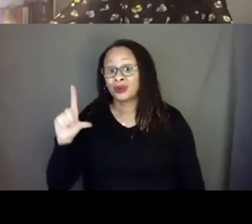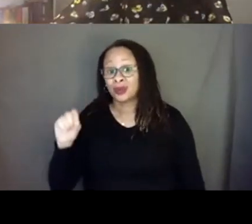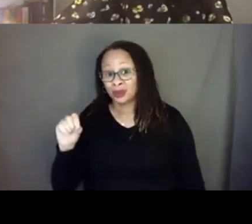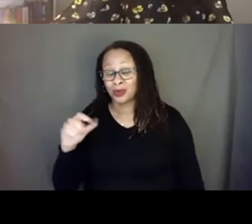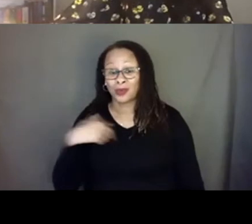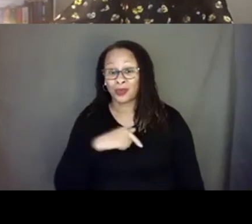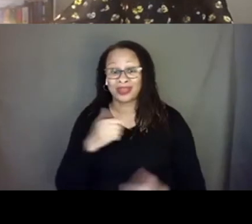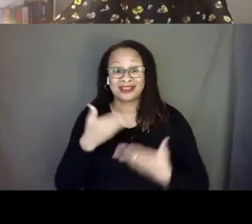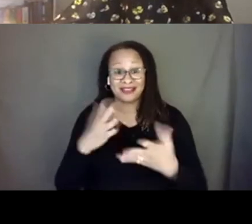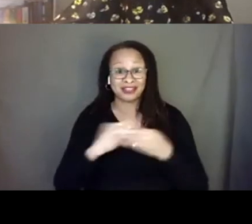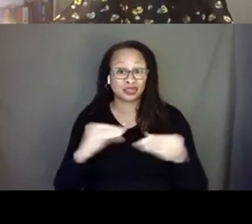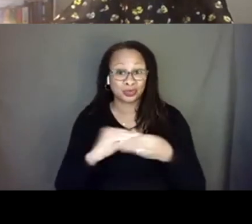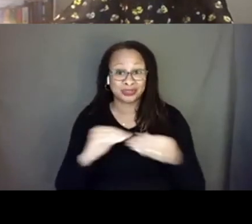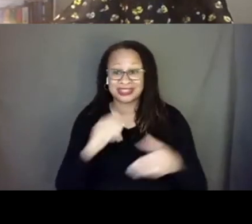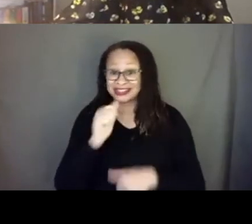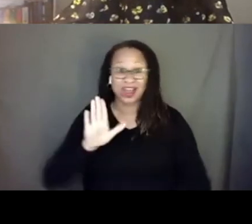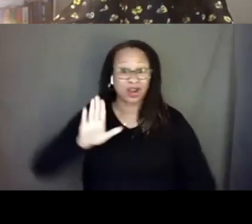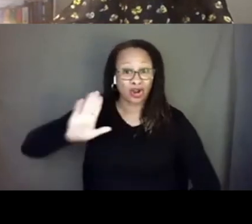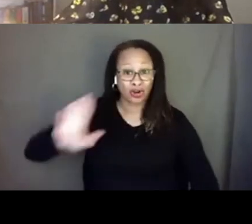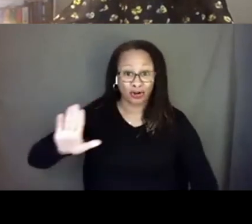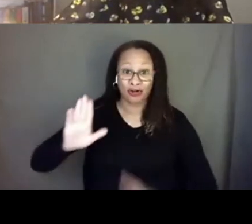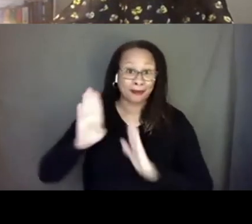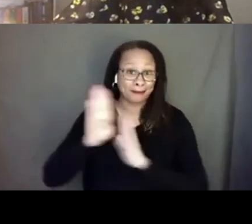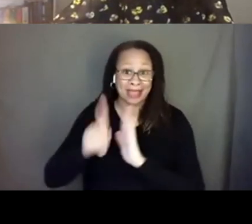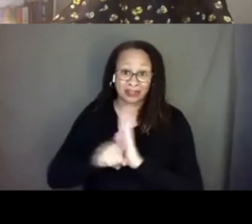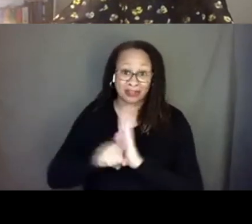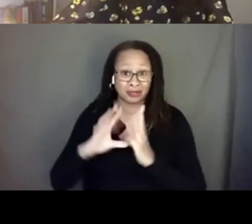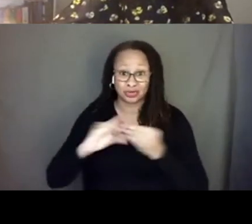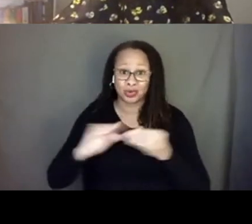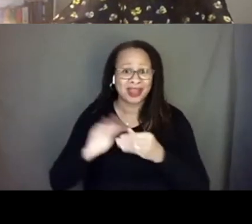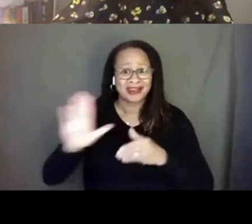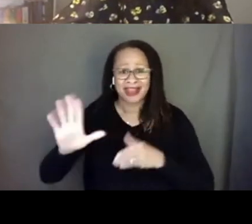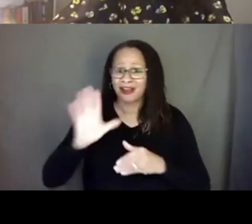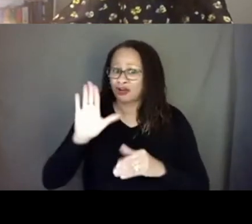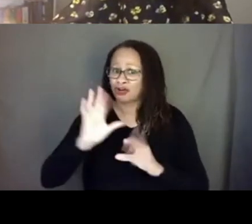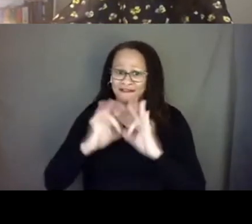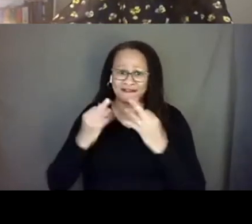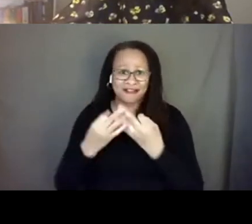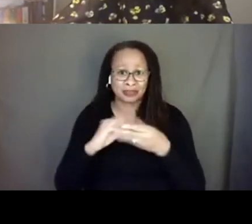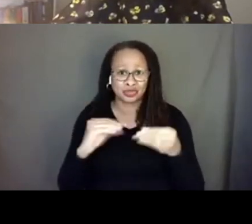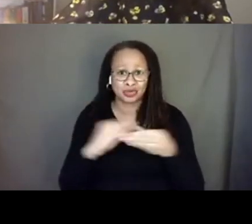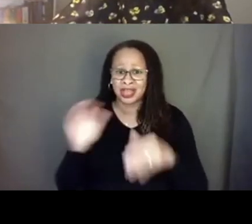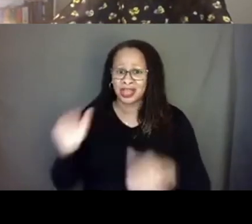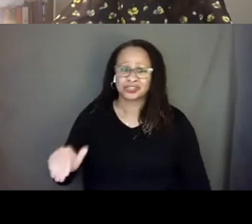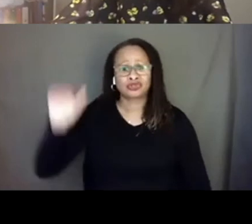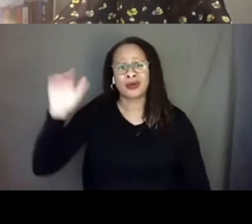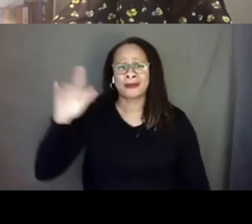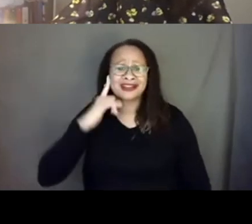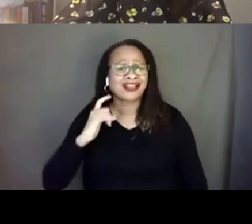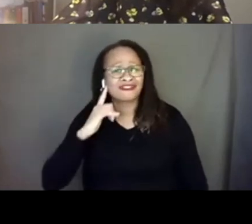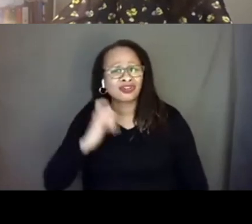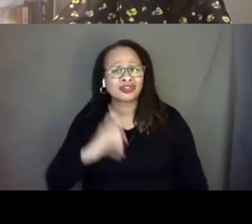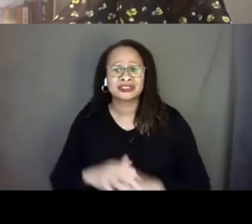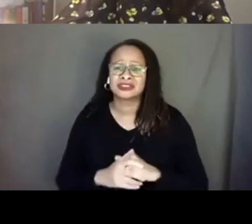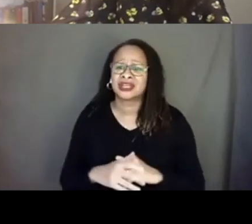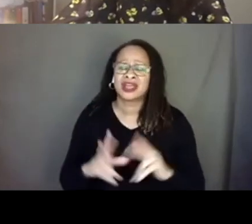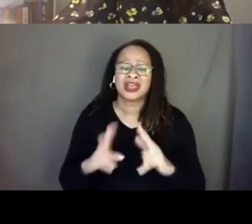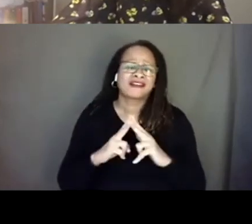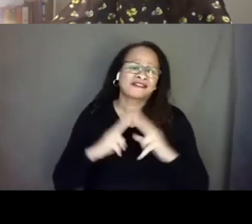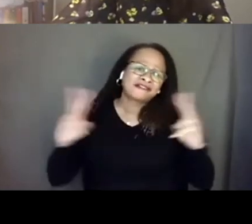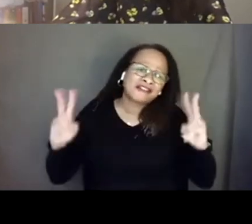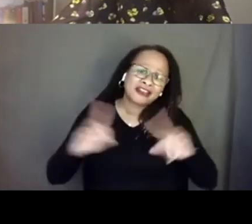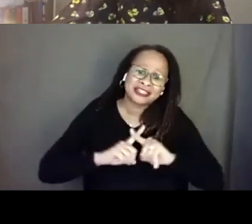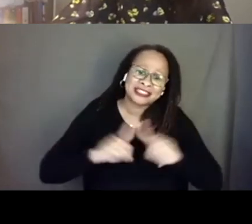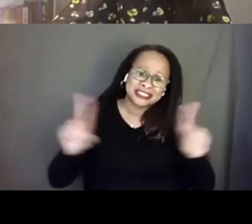that was not at all her backstory and her family story. And she grew up in California and she had very, very